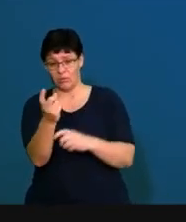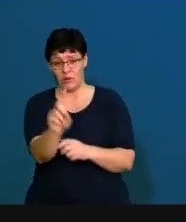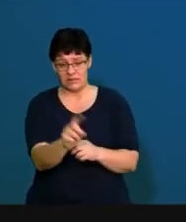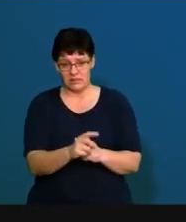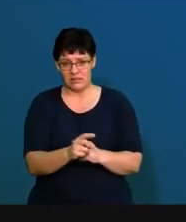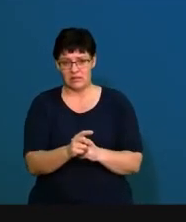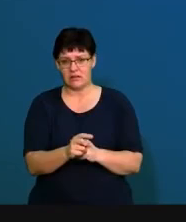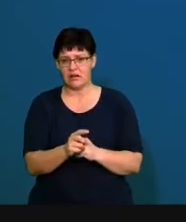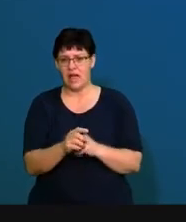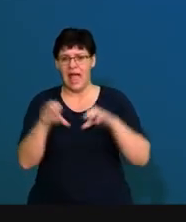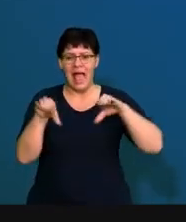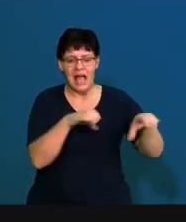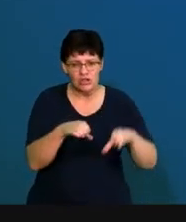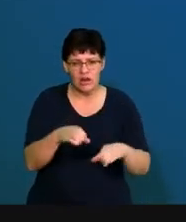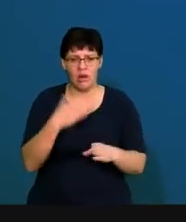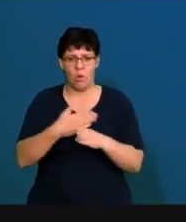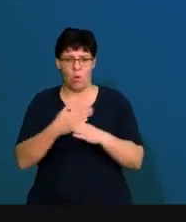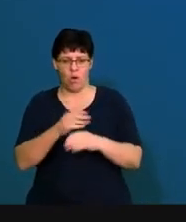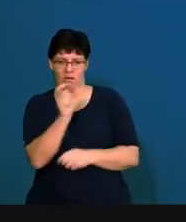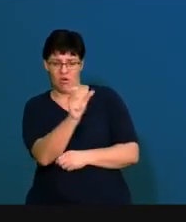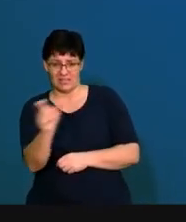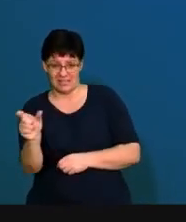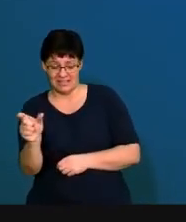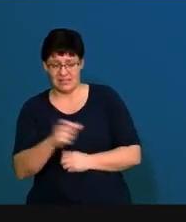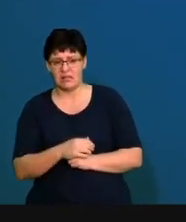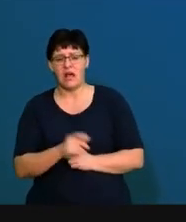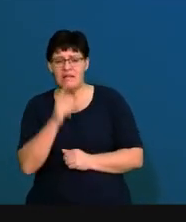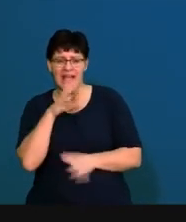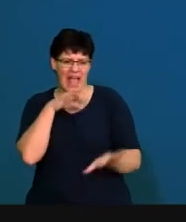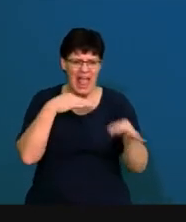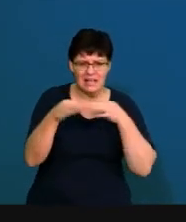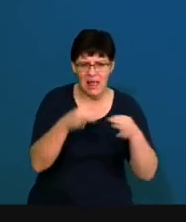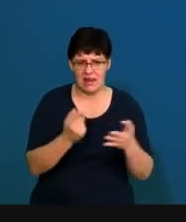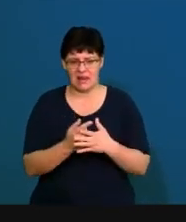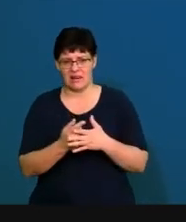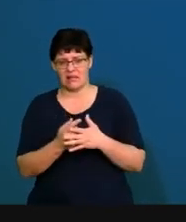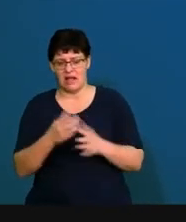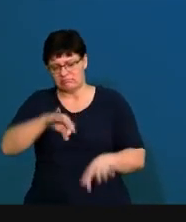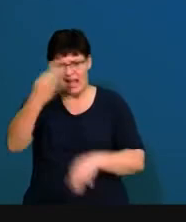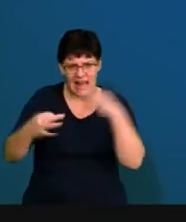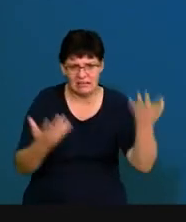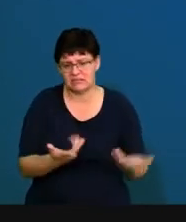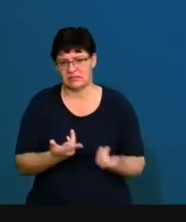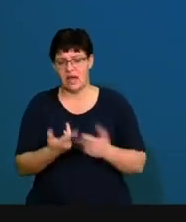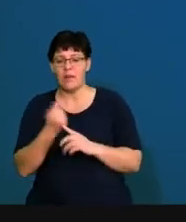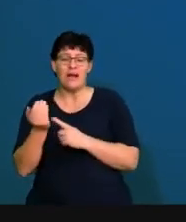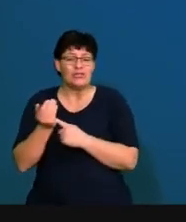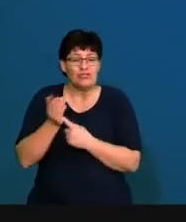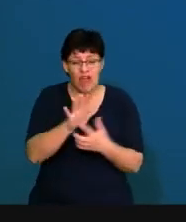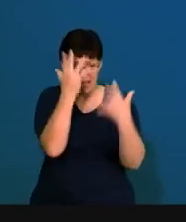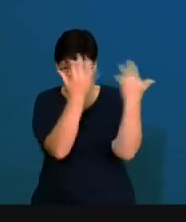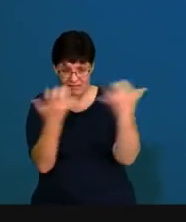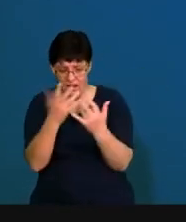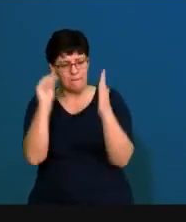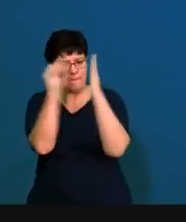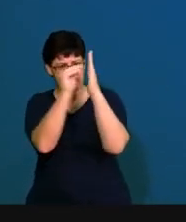to action verbs: define, list, state, explain. So in calculations, finally, we need to show